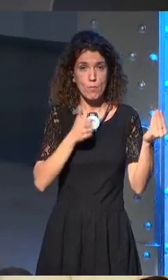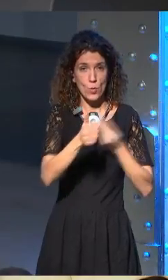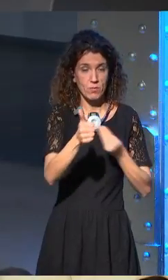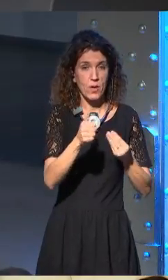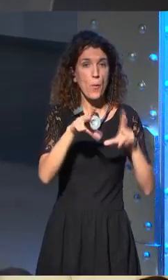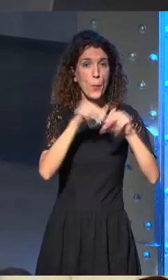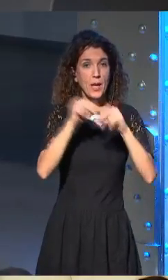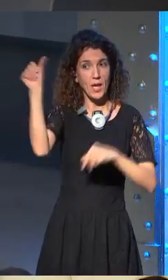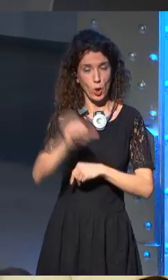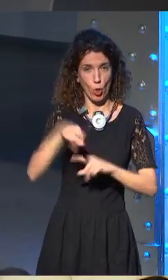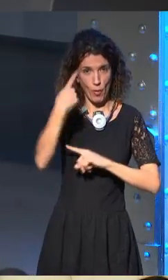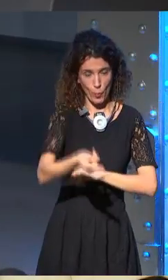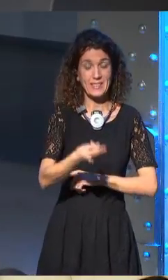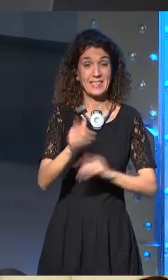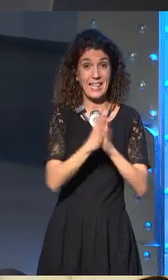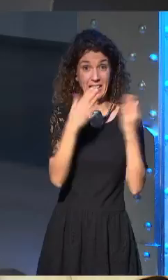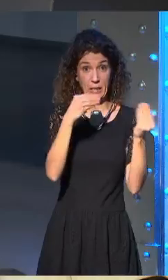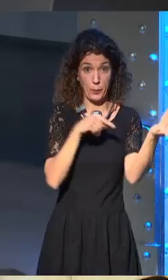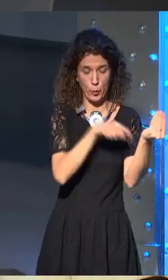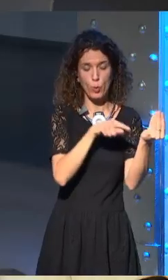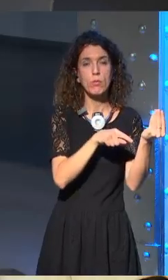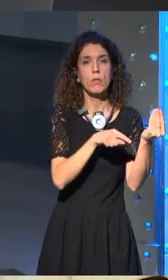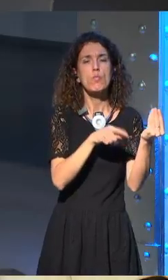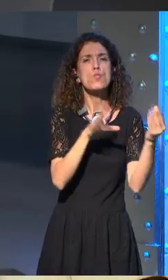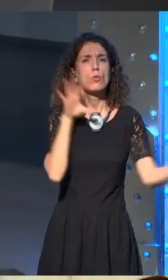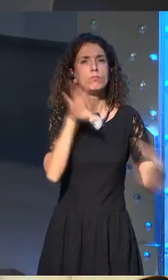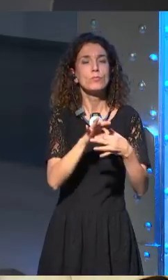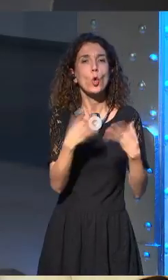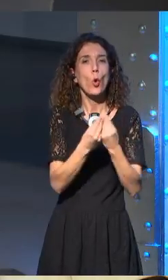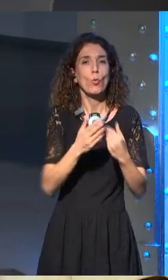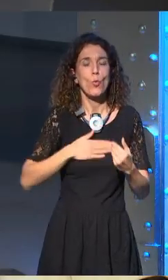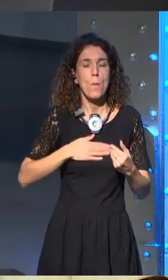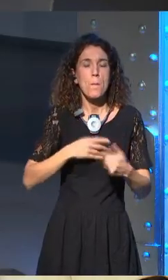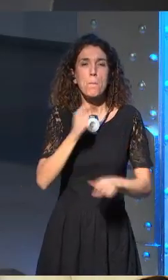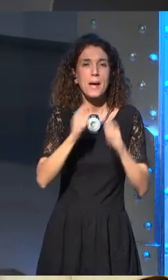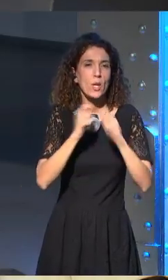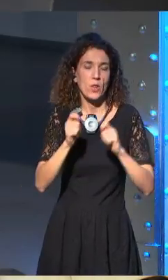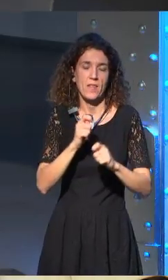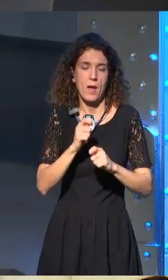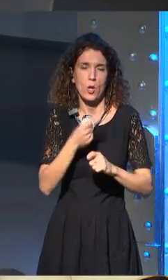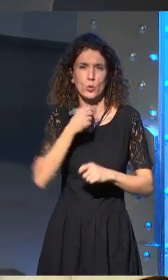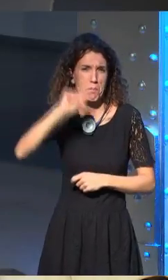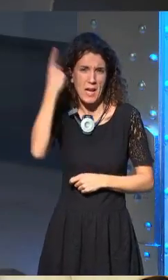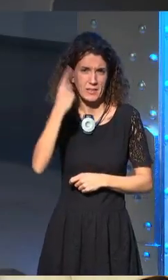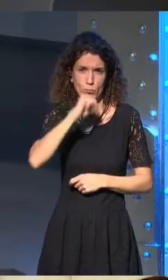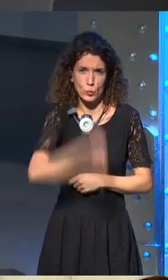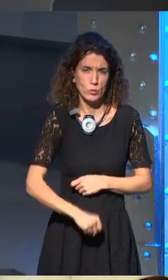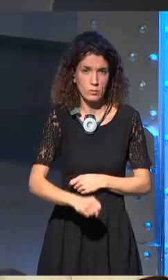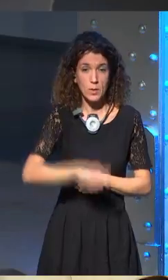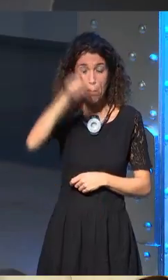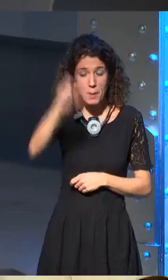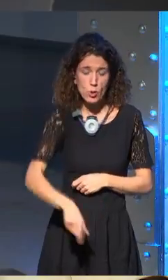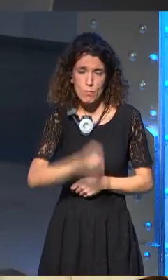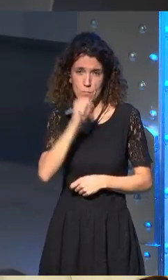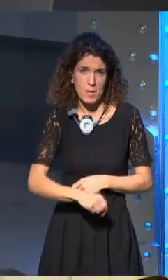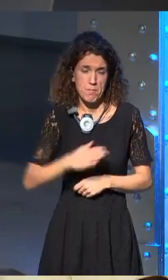going to have a video. And this book is deeply related to one of the journalists I admire the